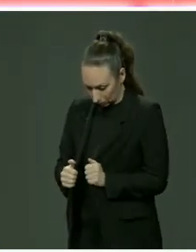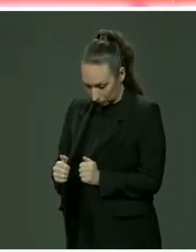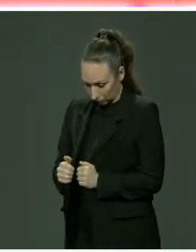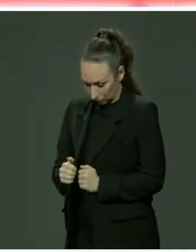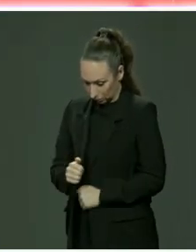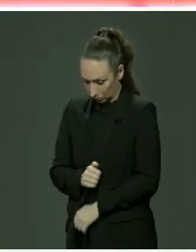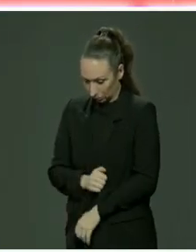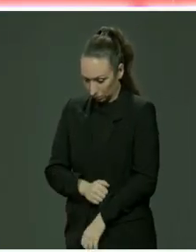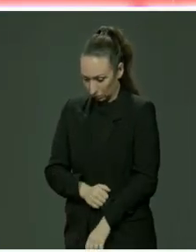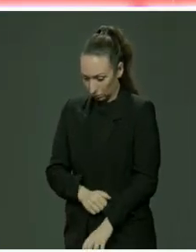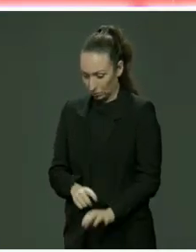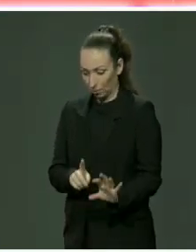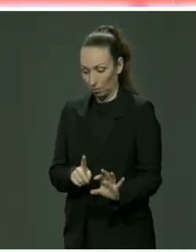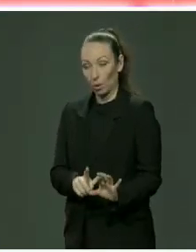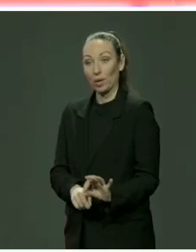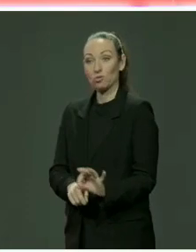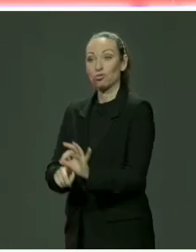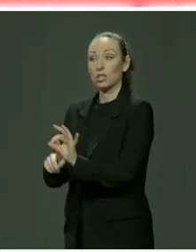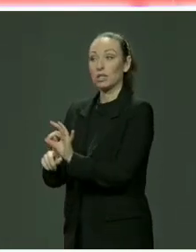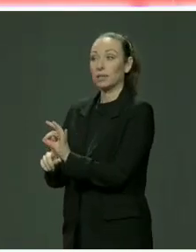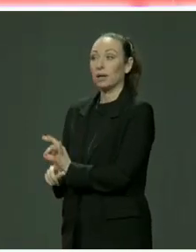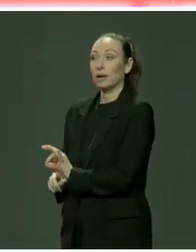So my question